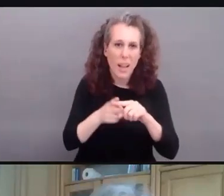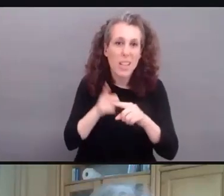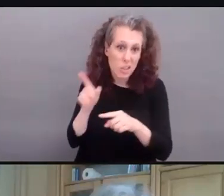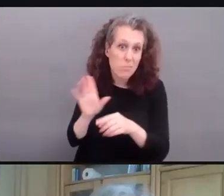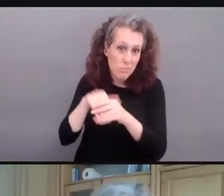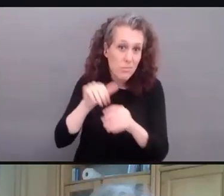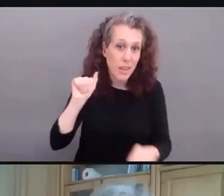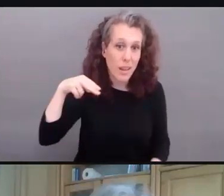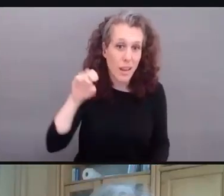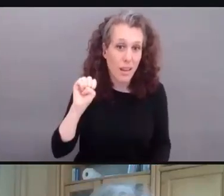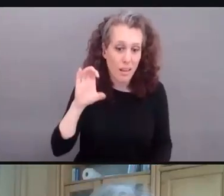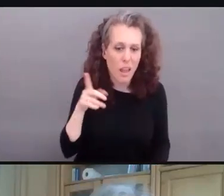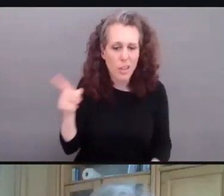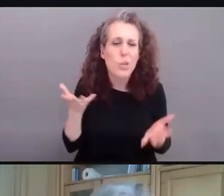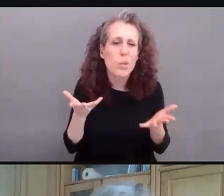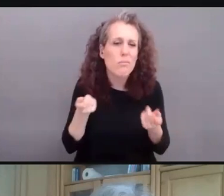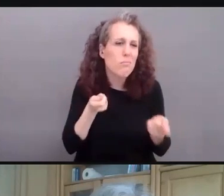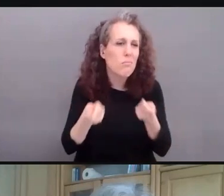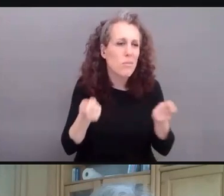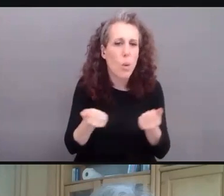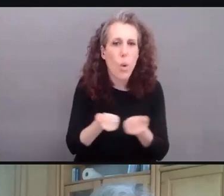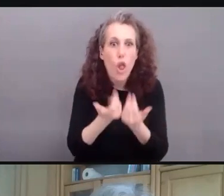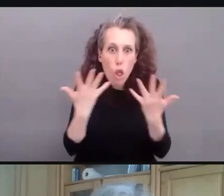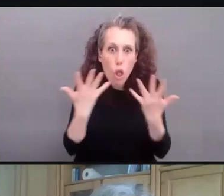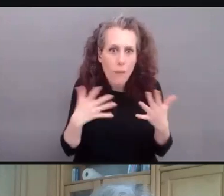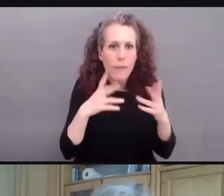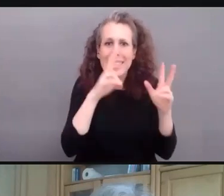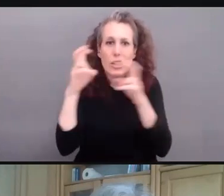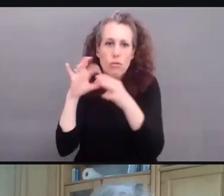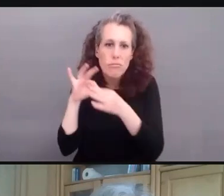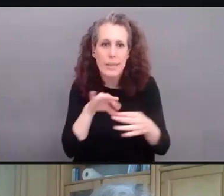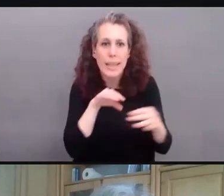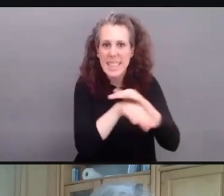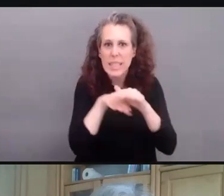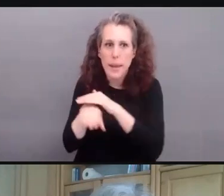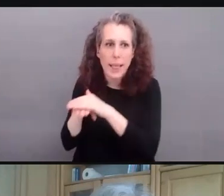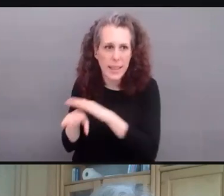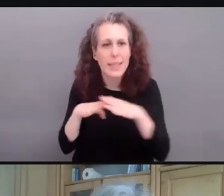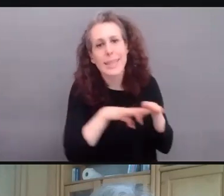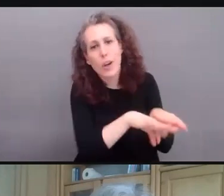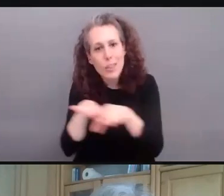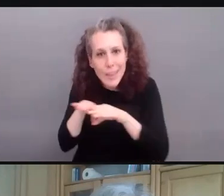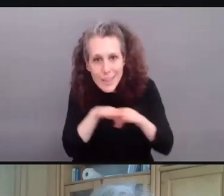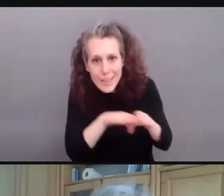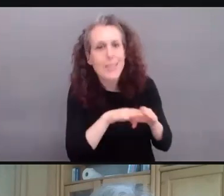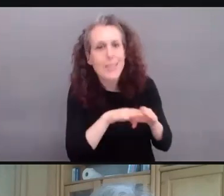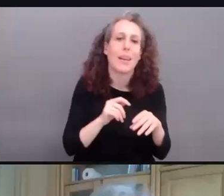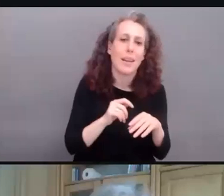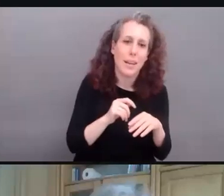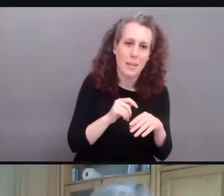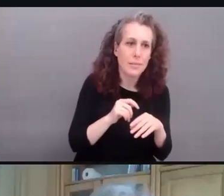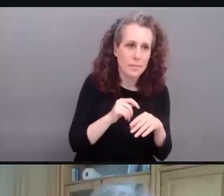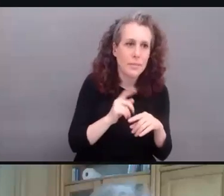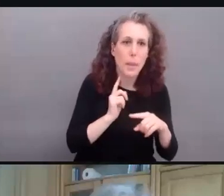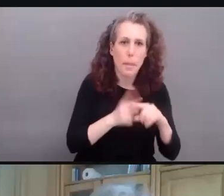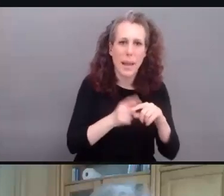dealing with a lot of other accessibility issues in standardization and also a building practice. Next